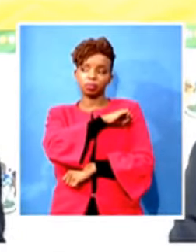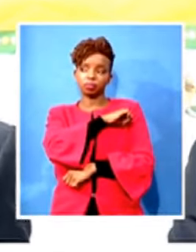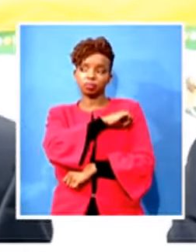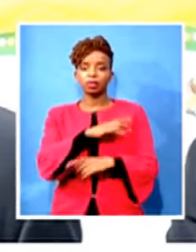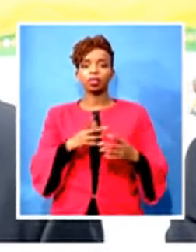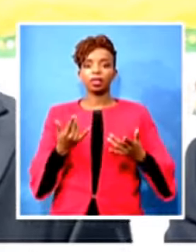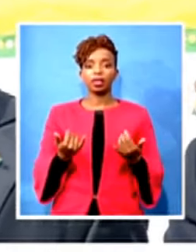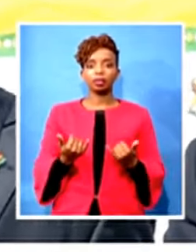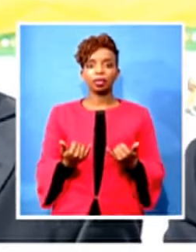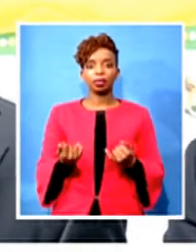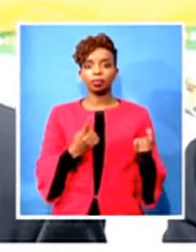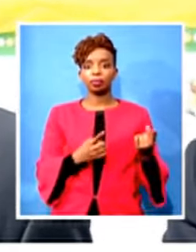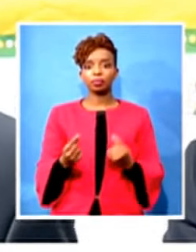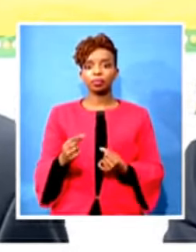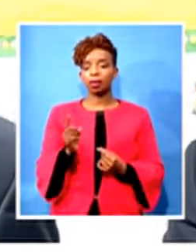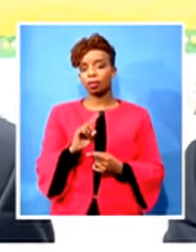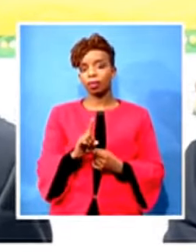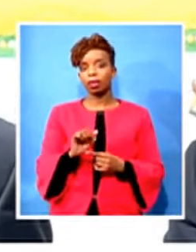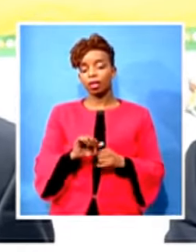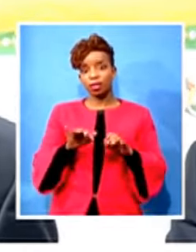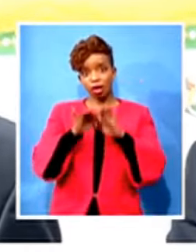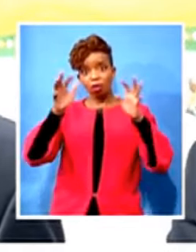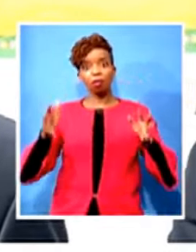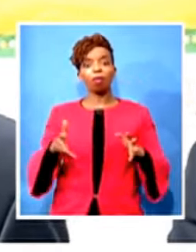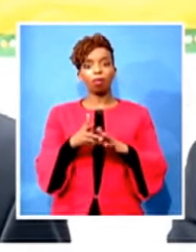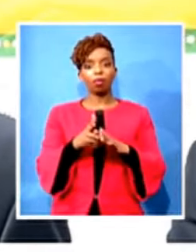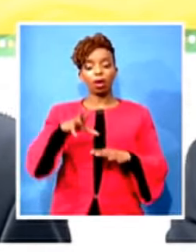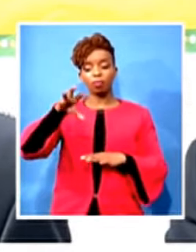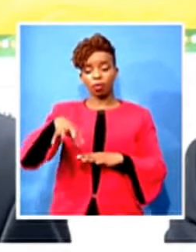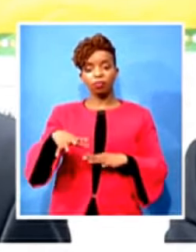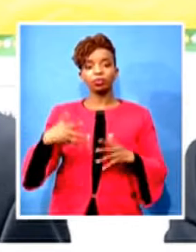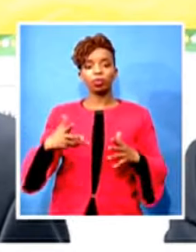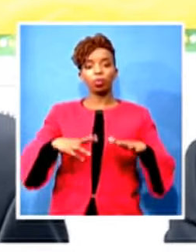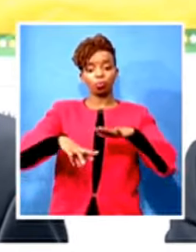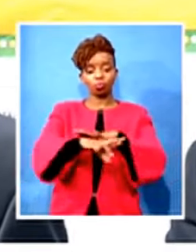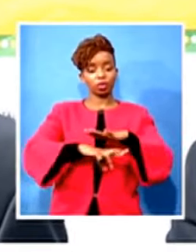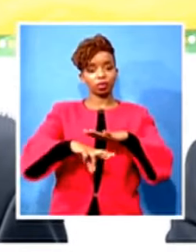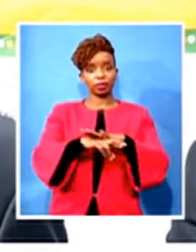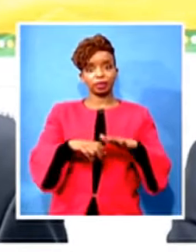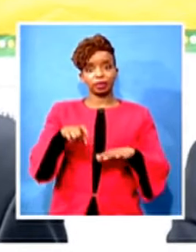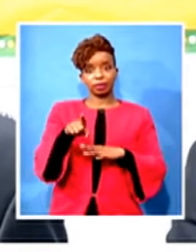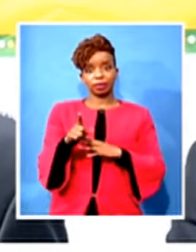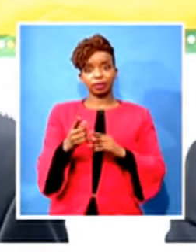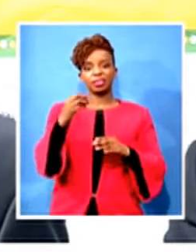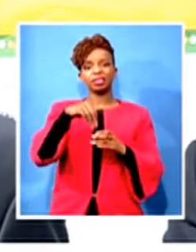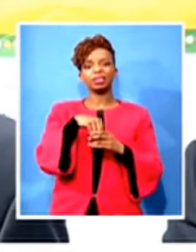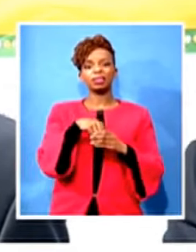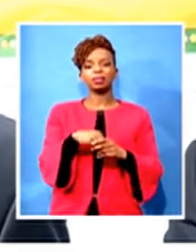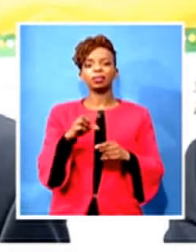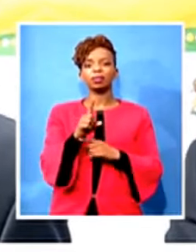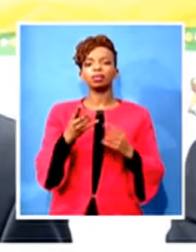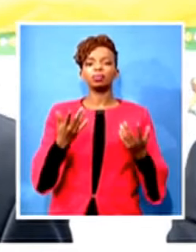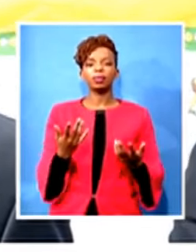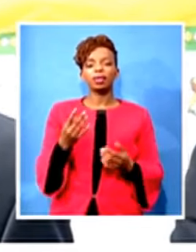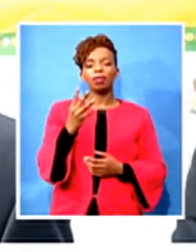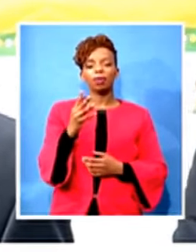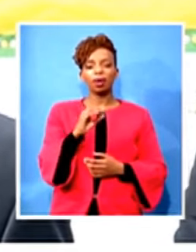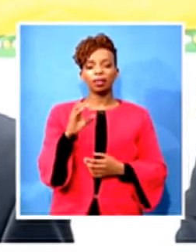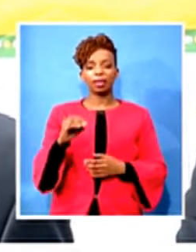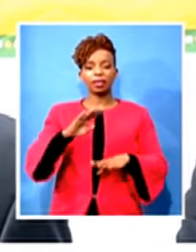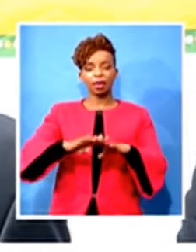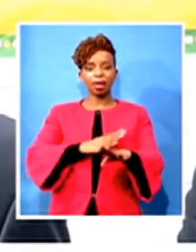region, we've counted that it was going to give us very close to 300 beds, which I think for a start is a